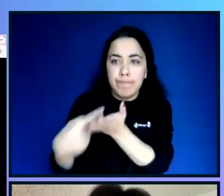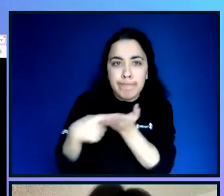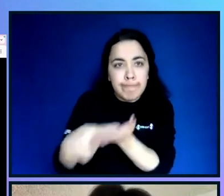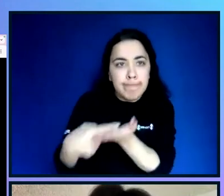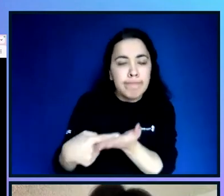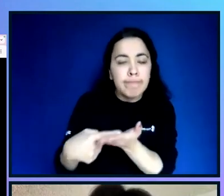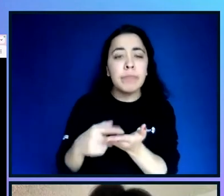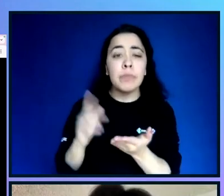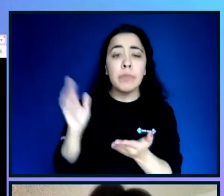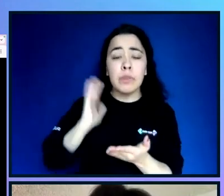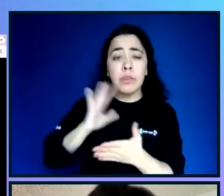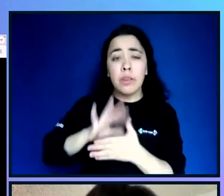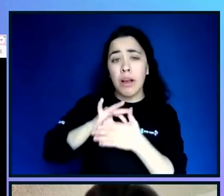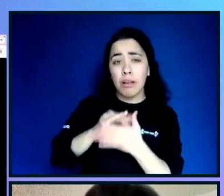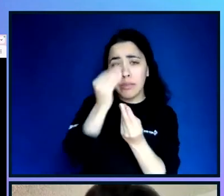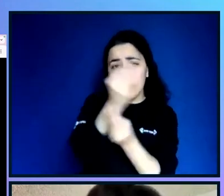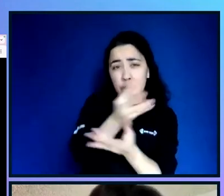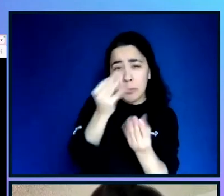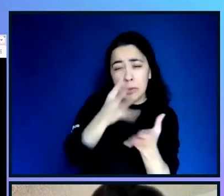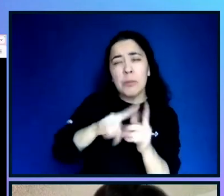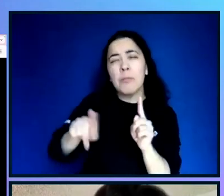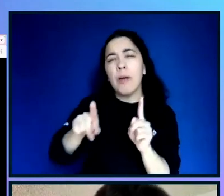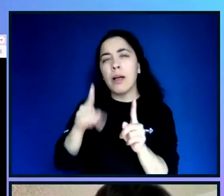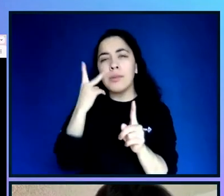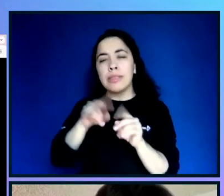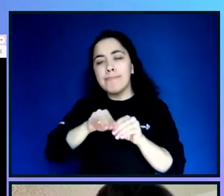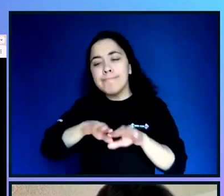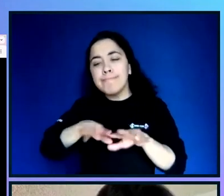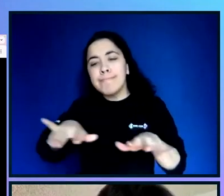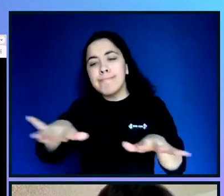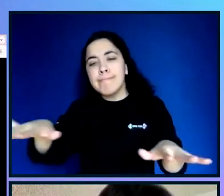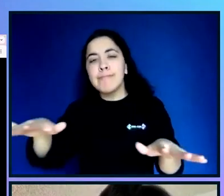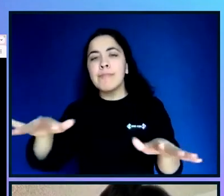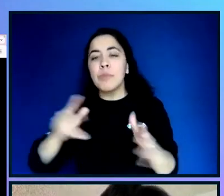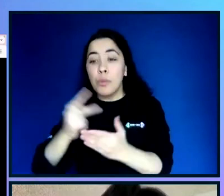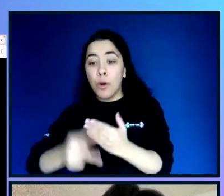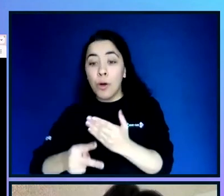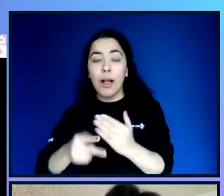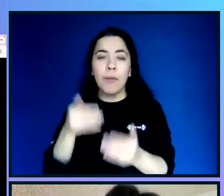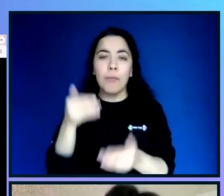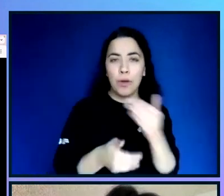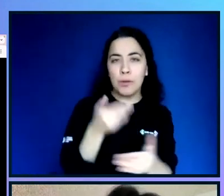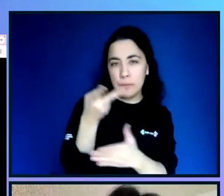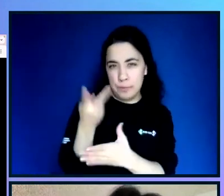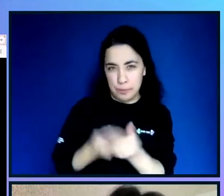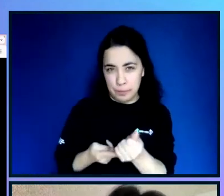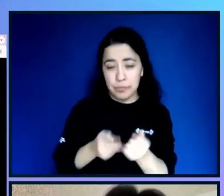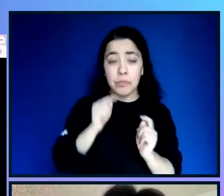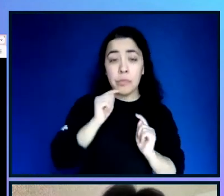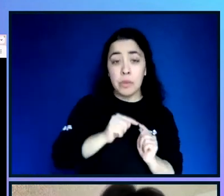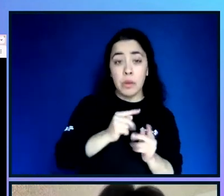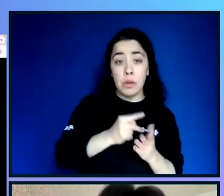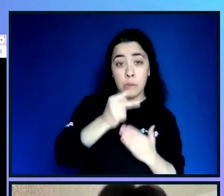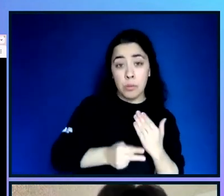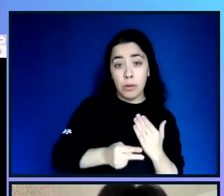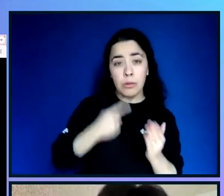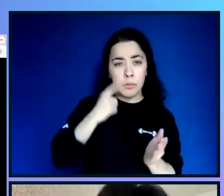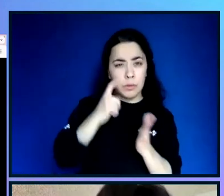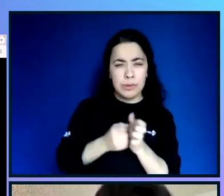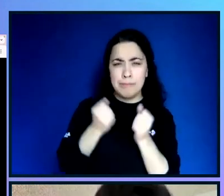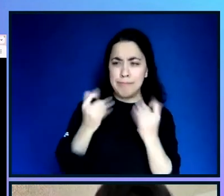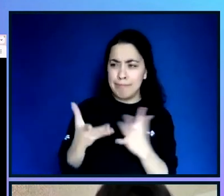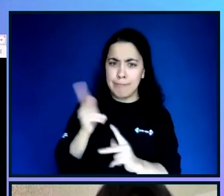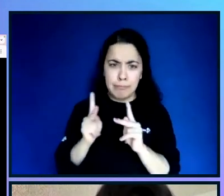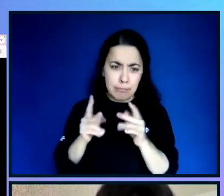we were seeing this also extend to programs and our process. In terms of programs, we were seeing a lot of support